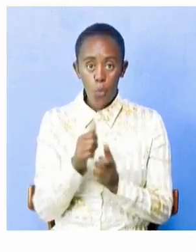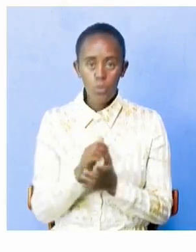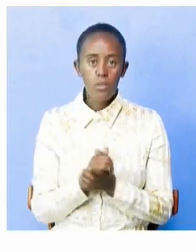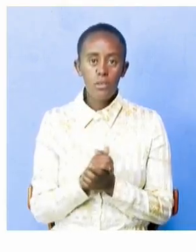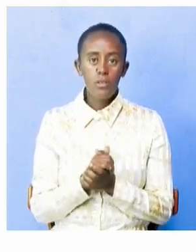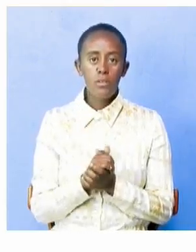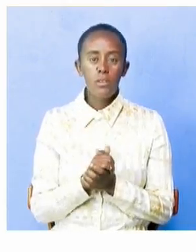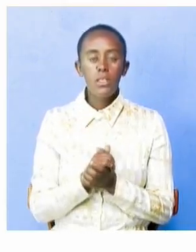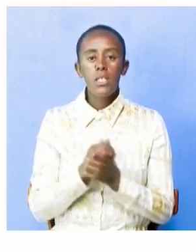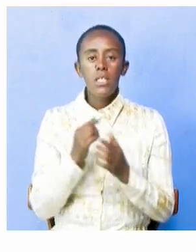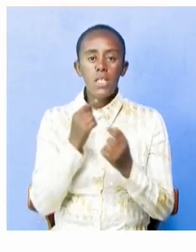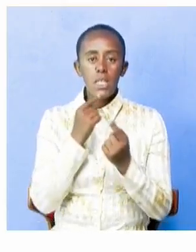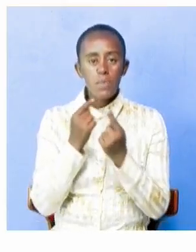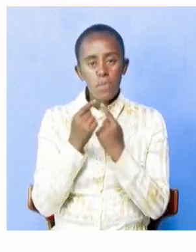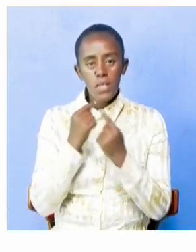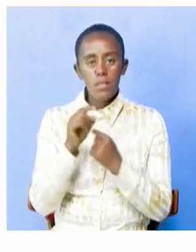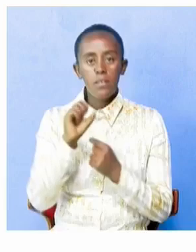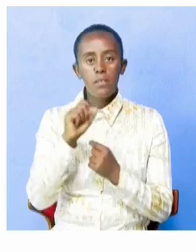speak